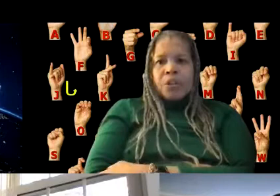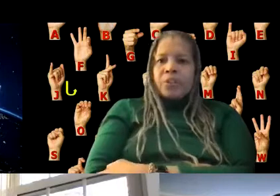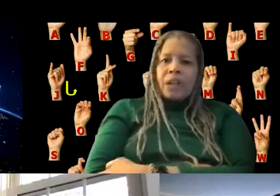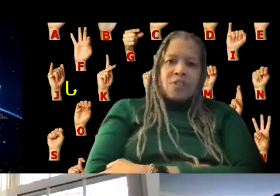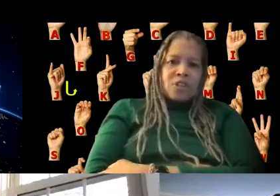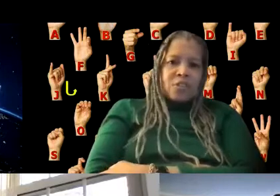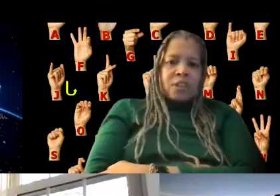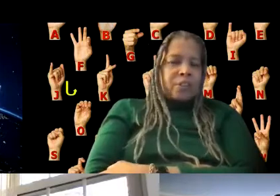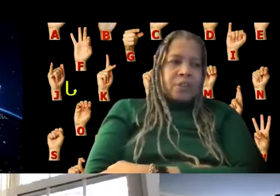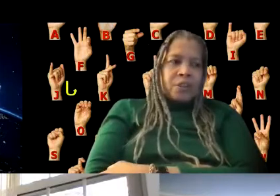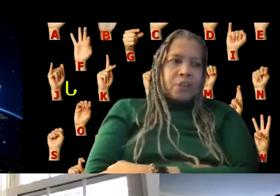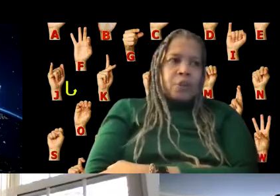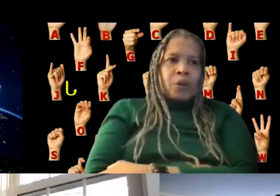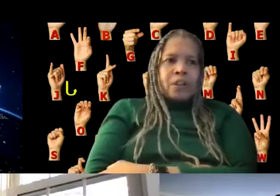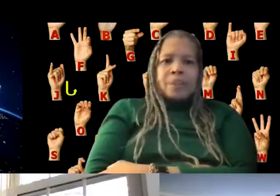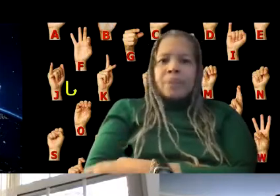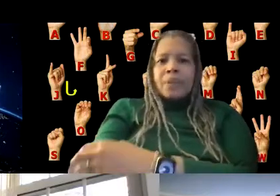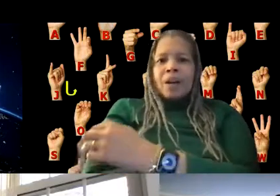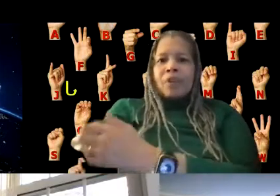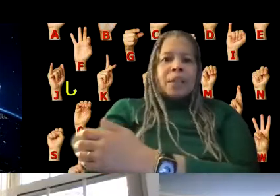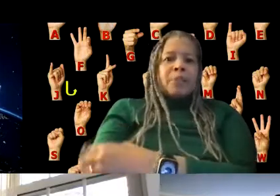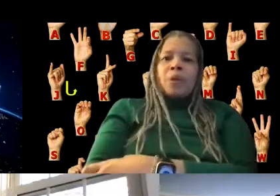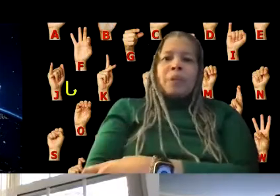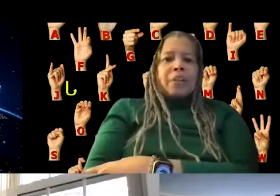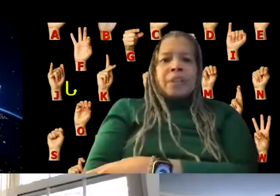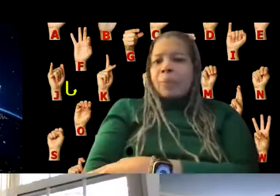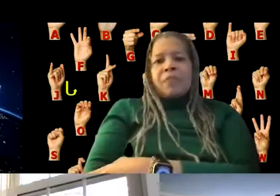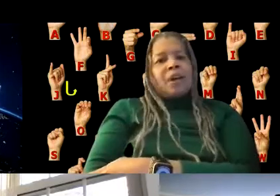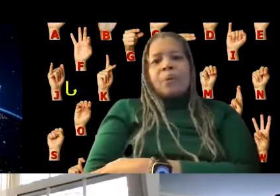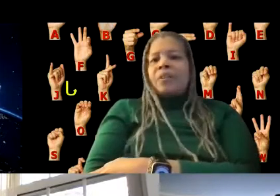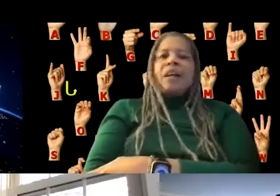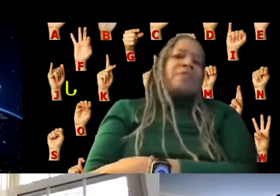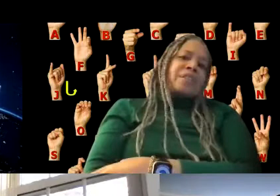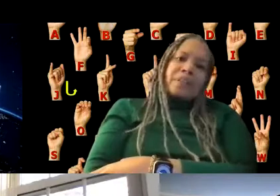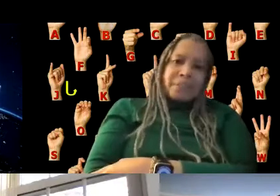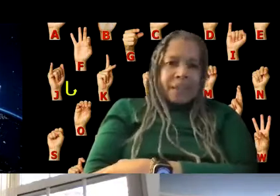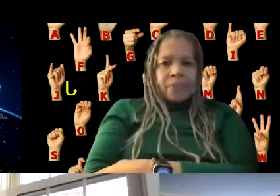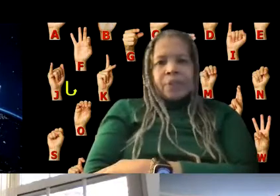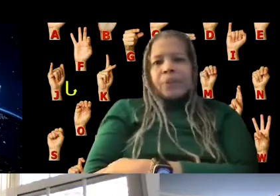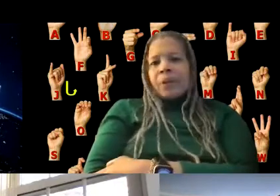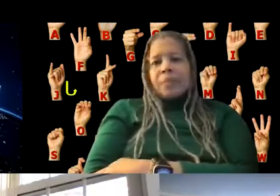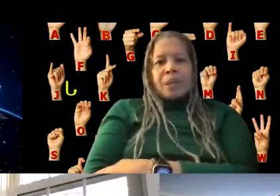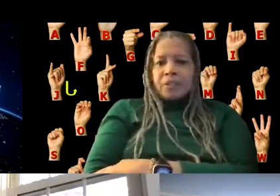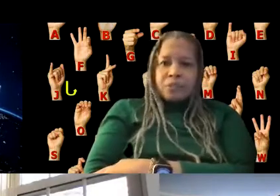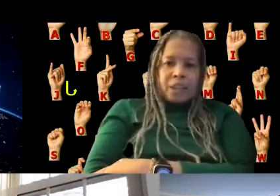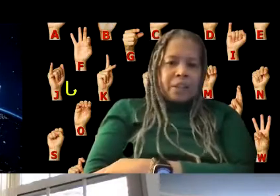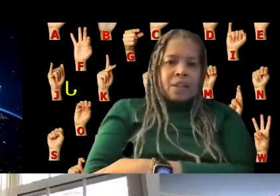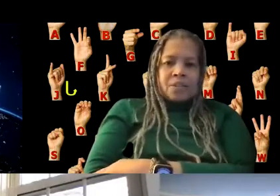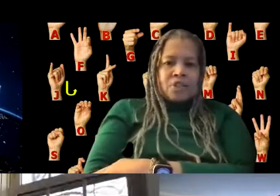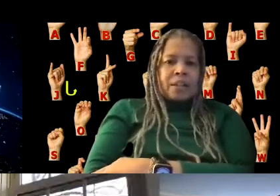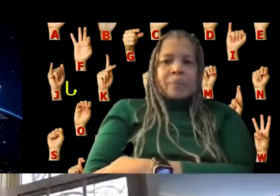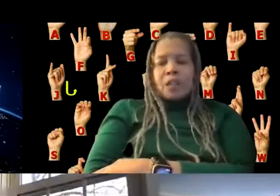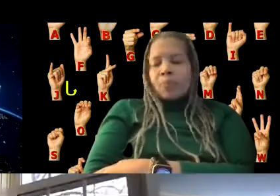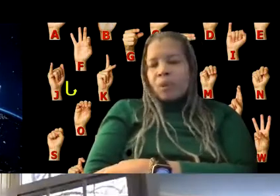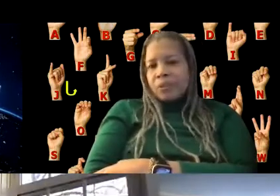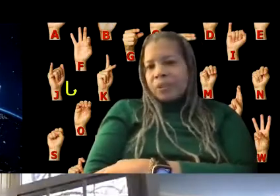So you're not just, if you are a volleyball player, you're not playing volleyball every single day. You are may go take a